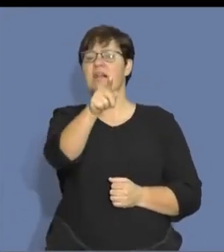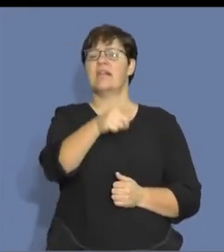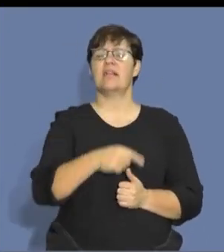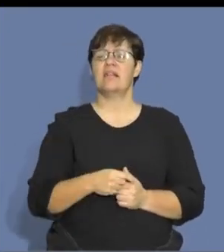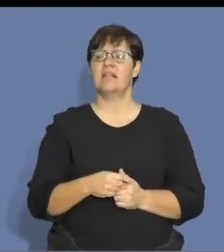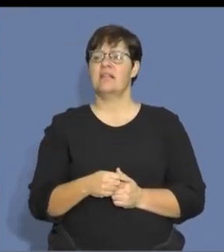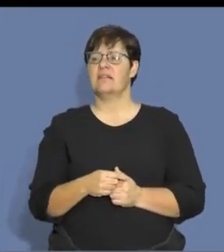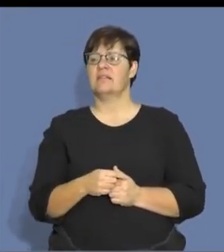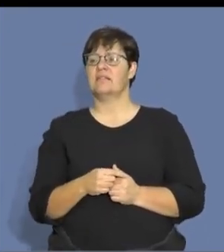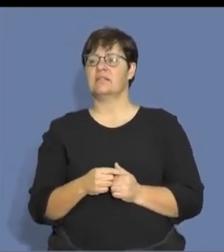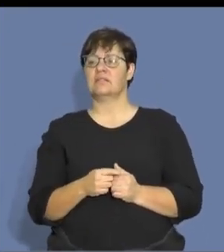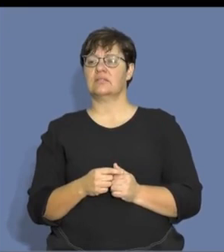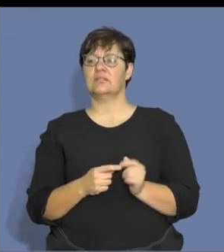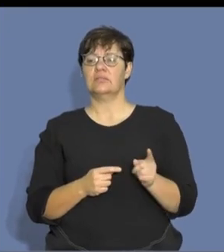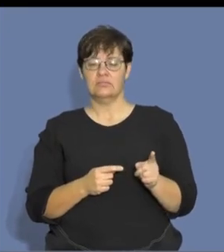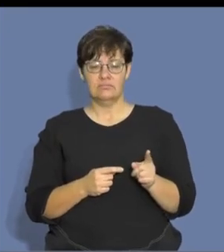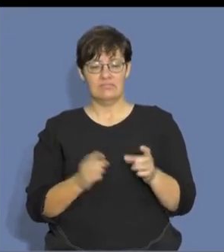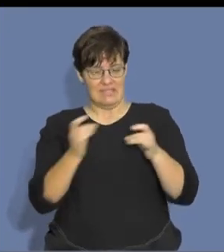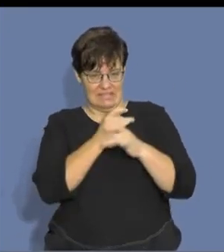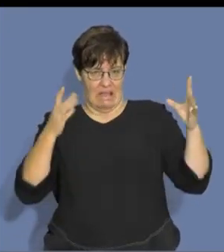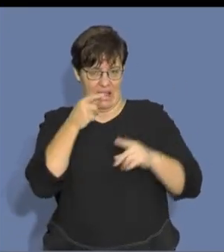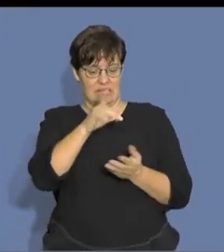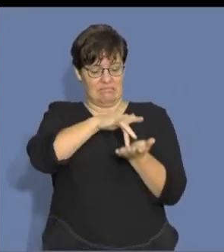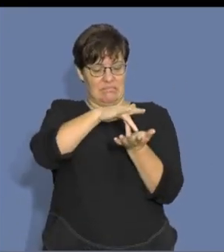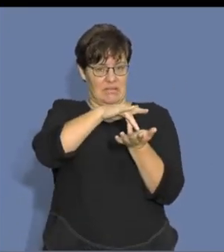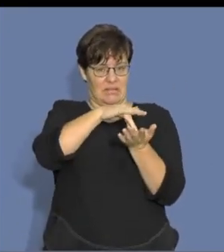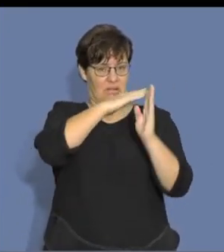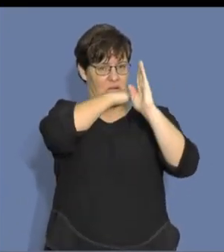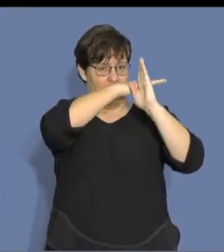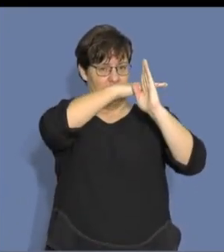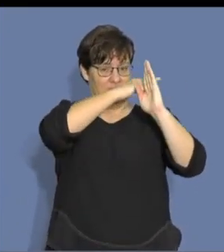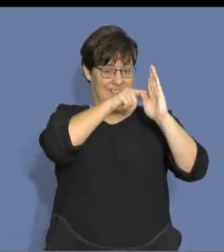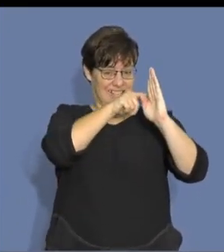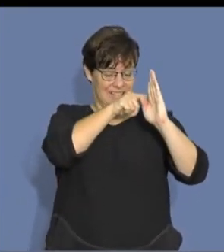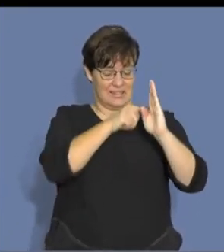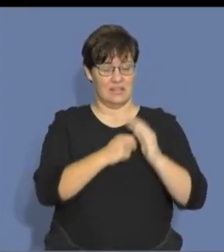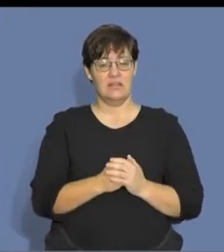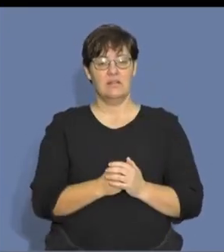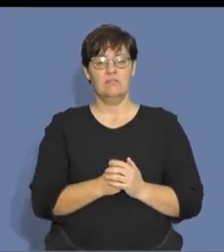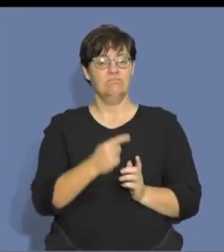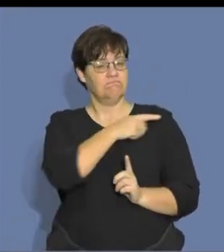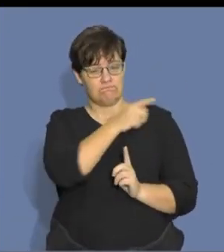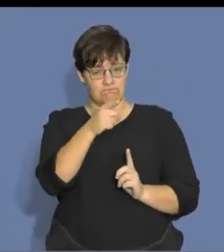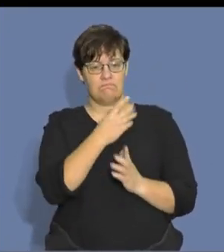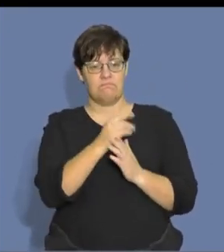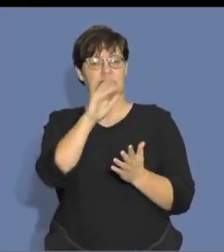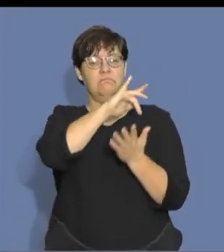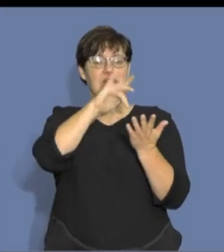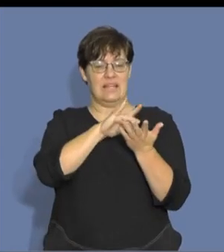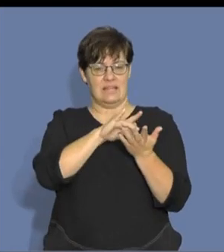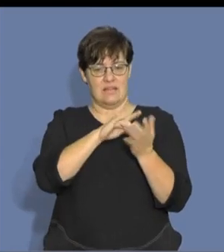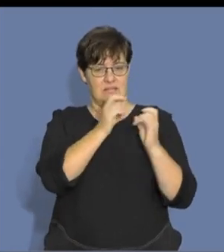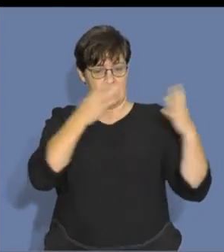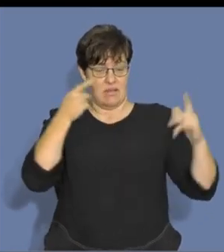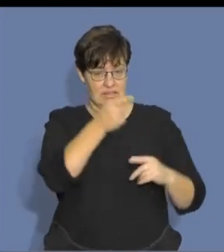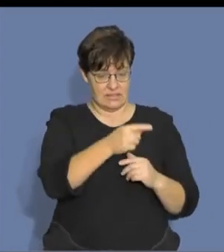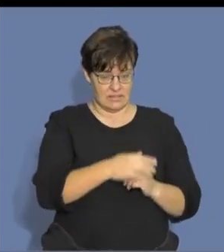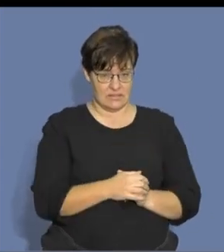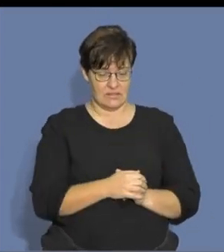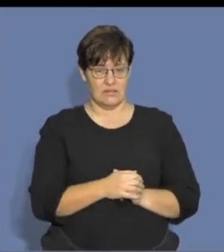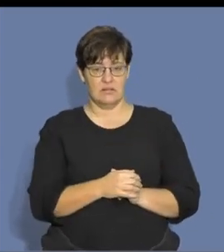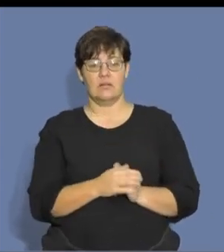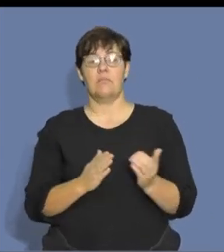this is at the origin. So all the circles that we've looked at so far have had the circle center at the origin,